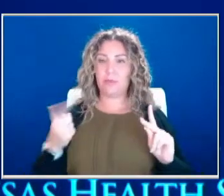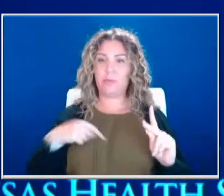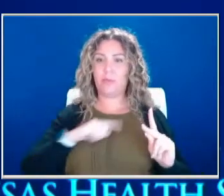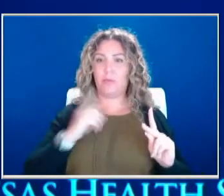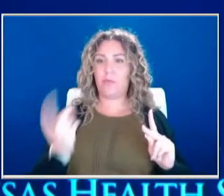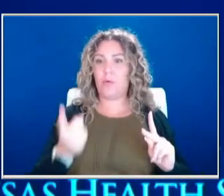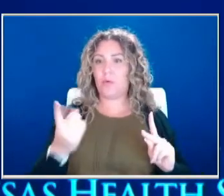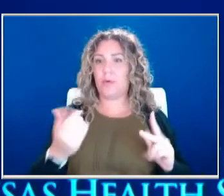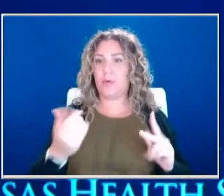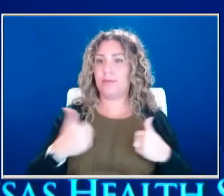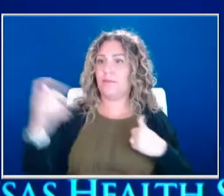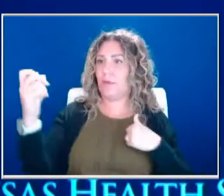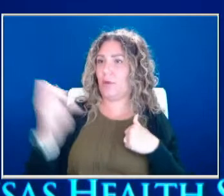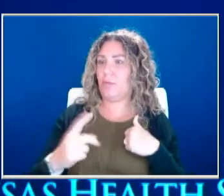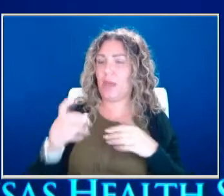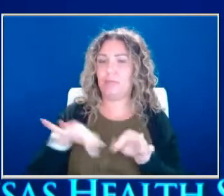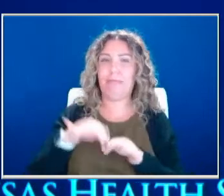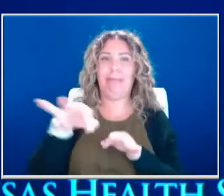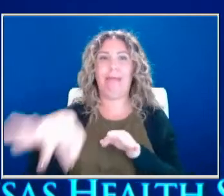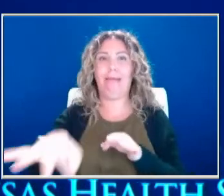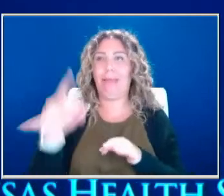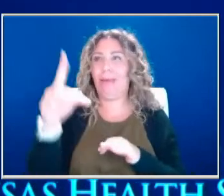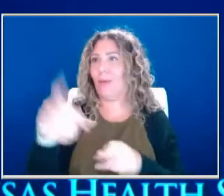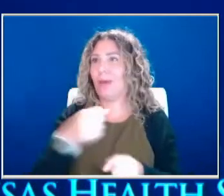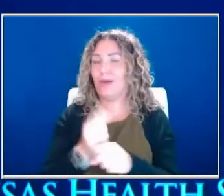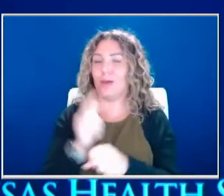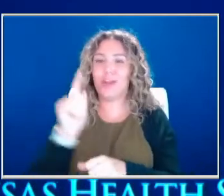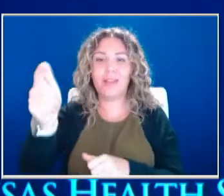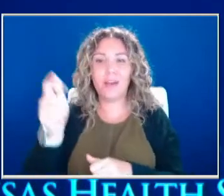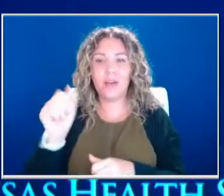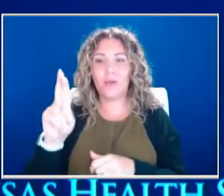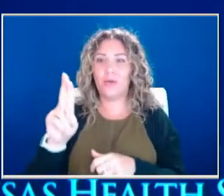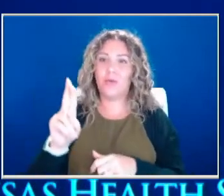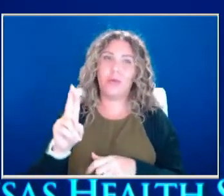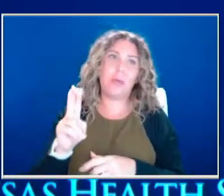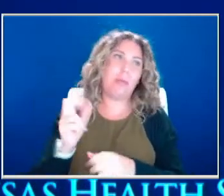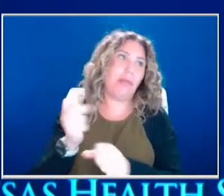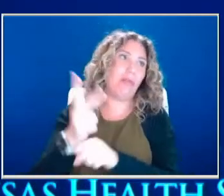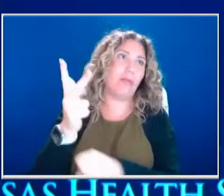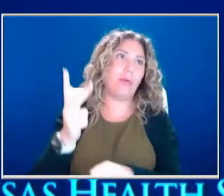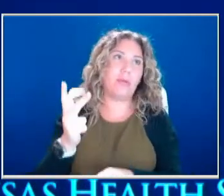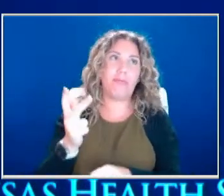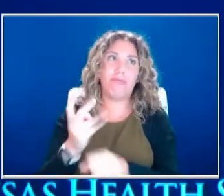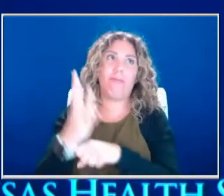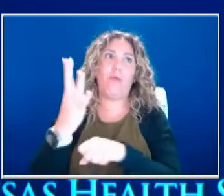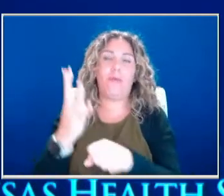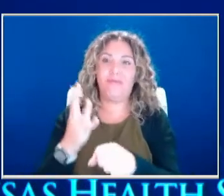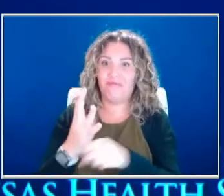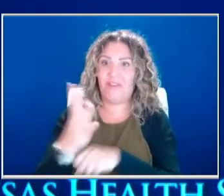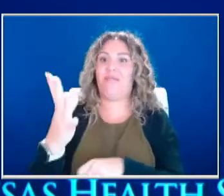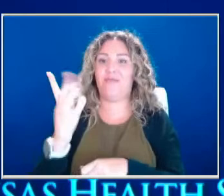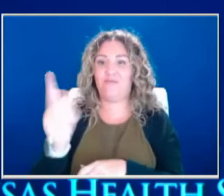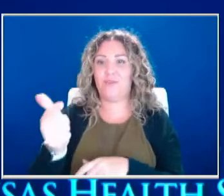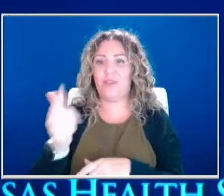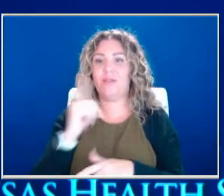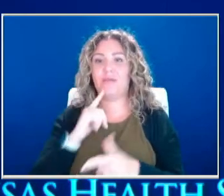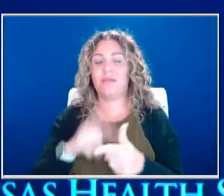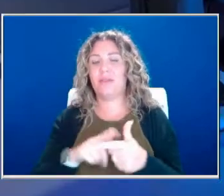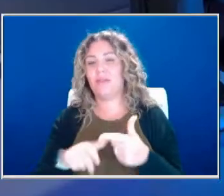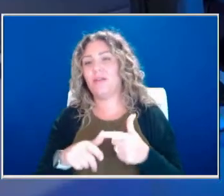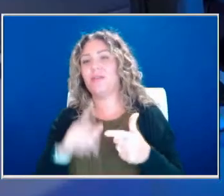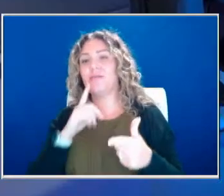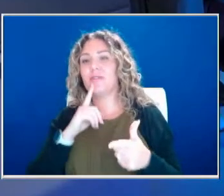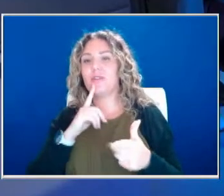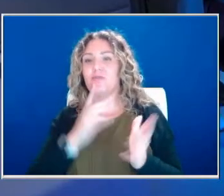back in a delayed fashion, either a year, sometimes 3 or 4 or 5 years later, and repeat the arteriogram to make sure it's completely gone.